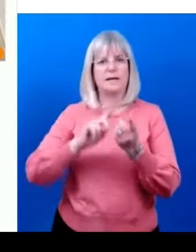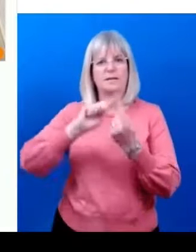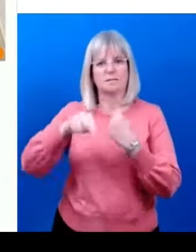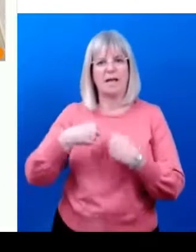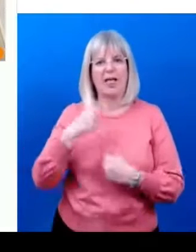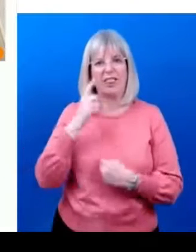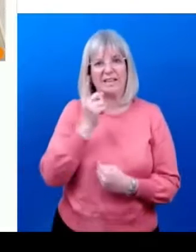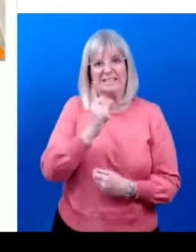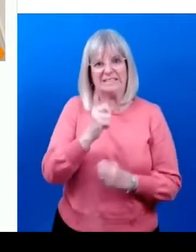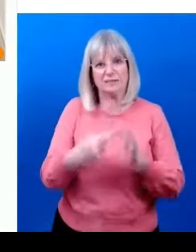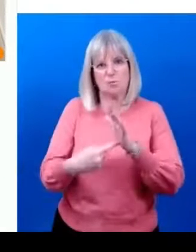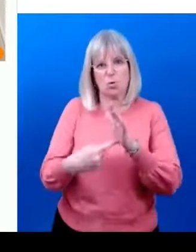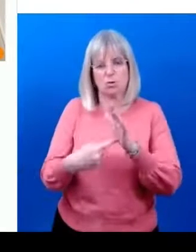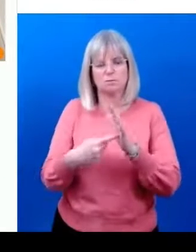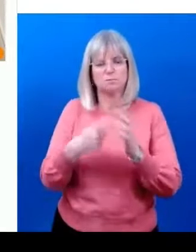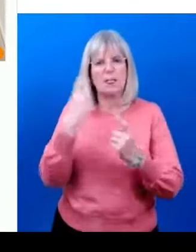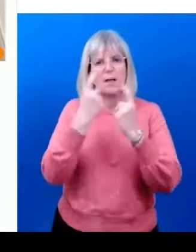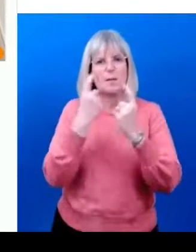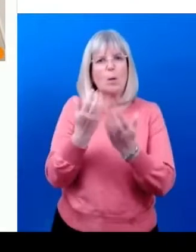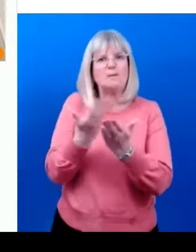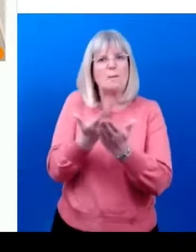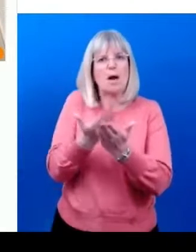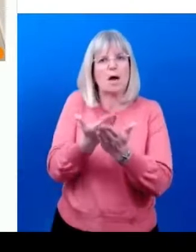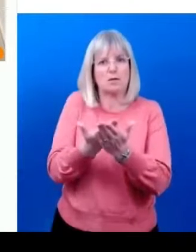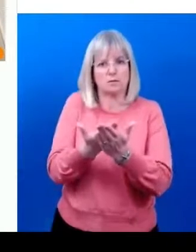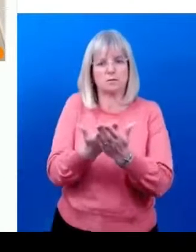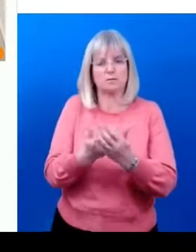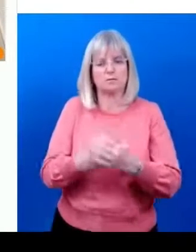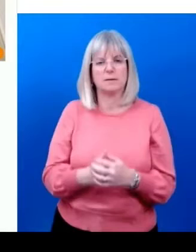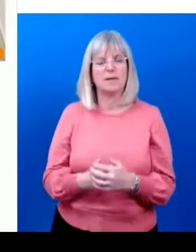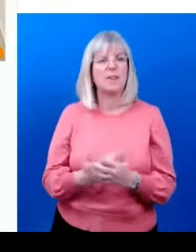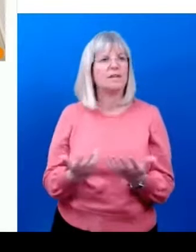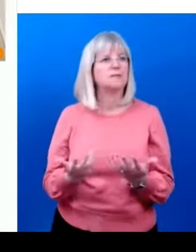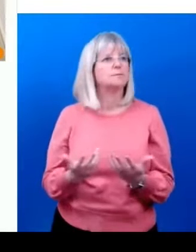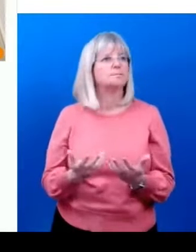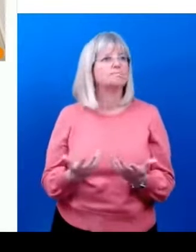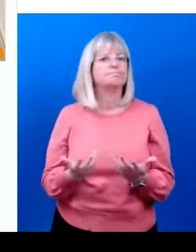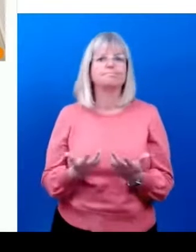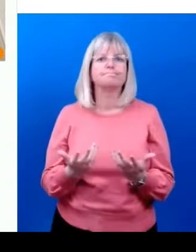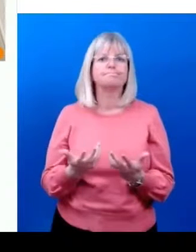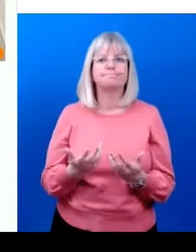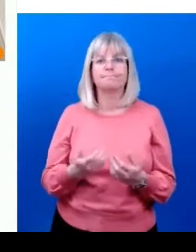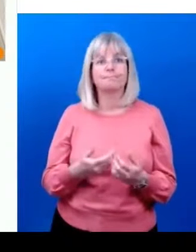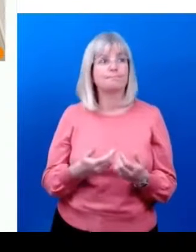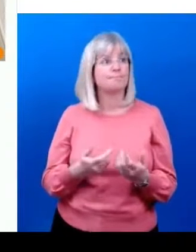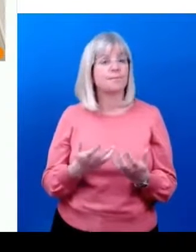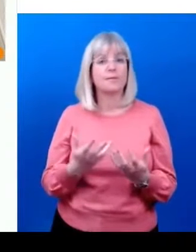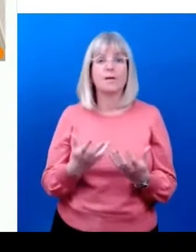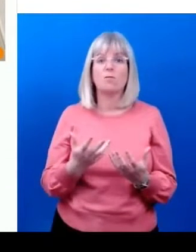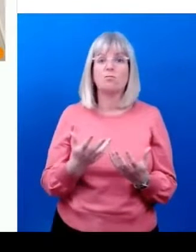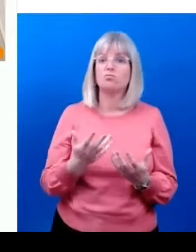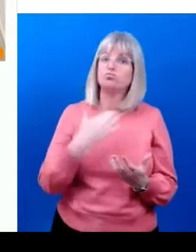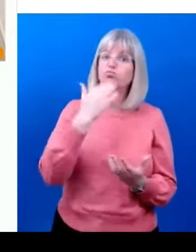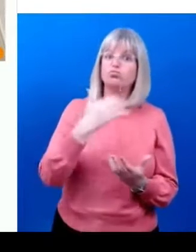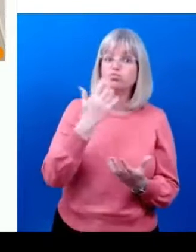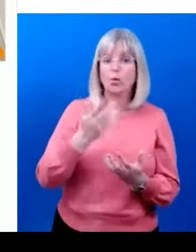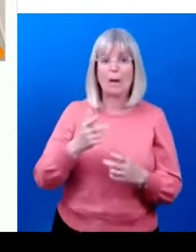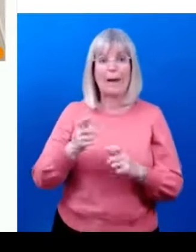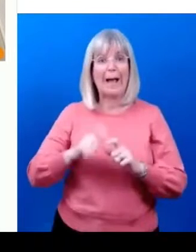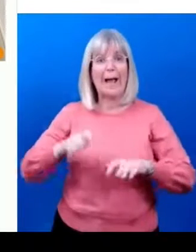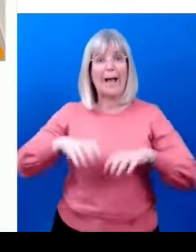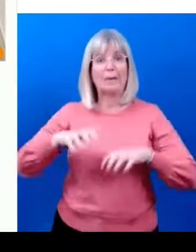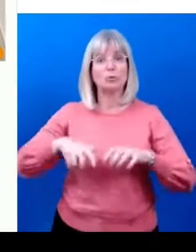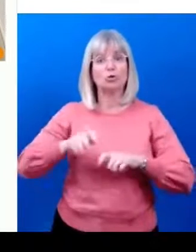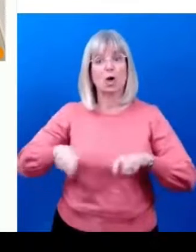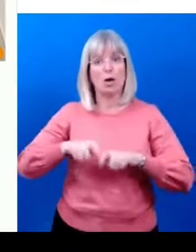well, there just isn't the supply of captioners and interpreters to be going out on